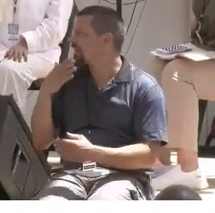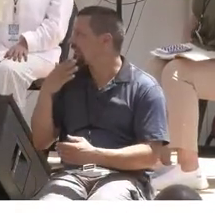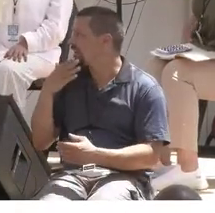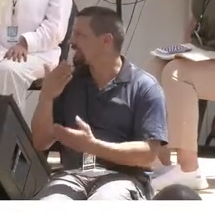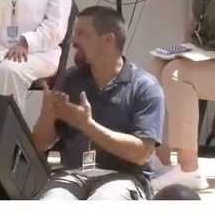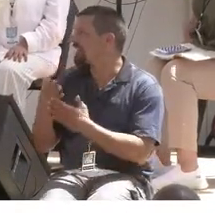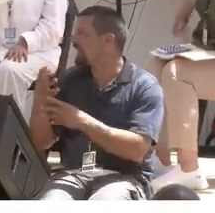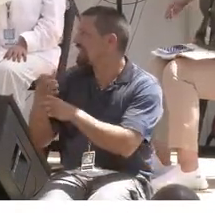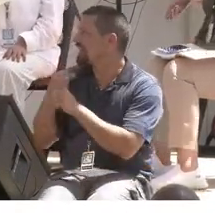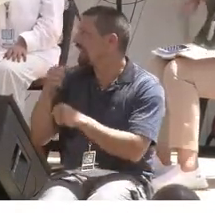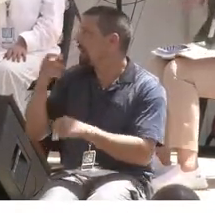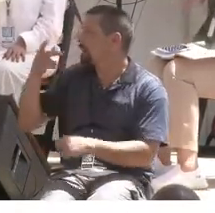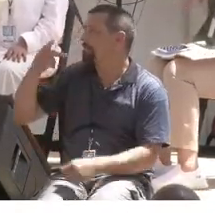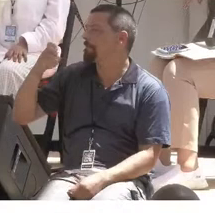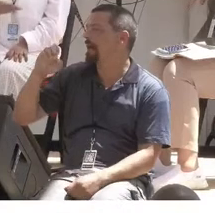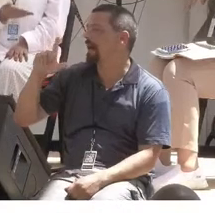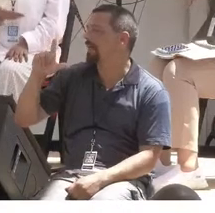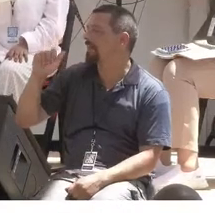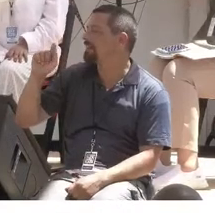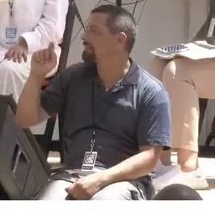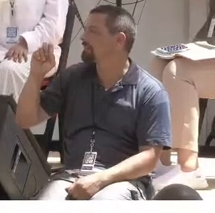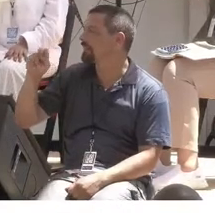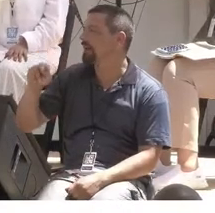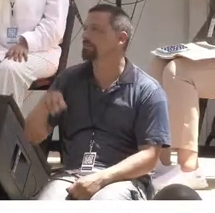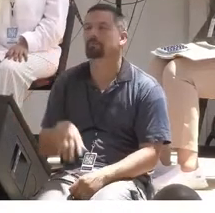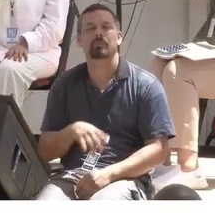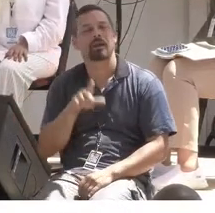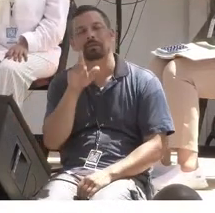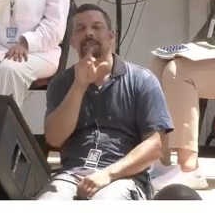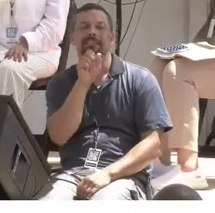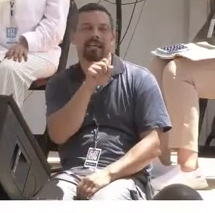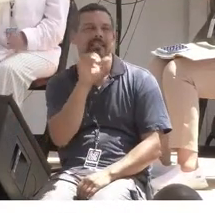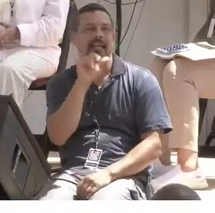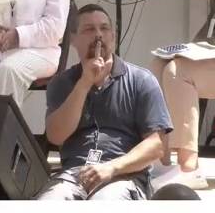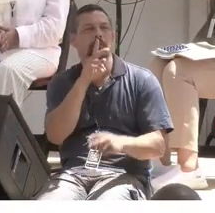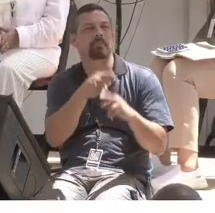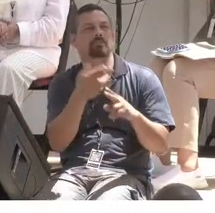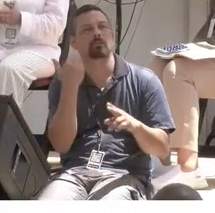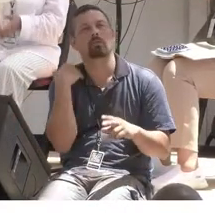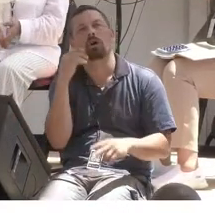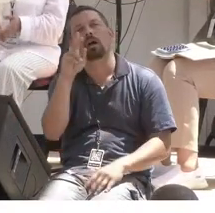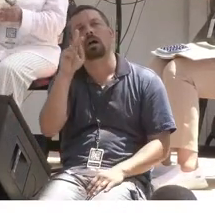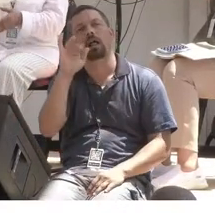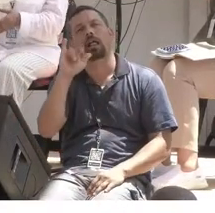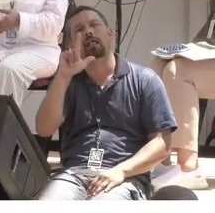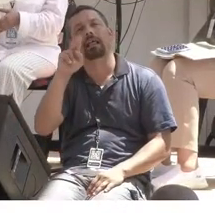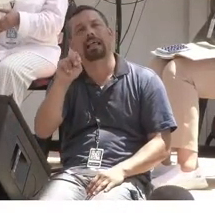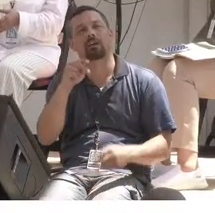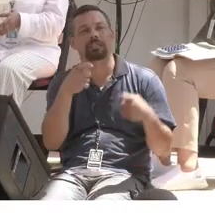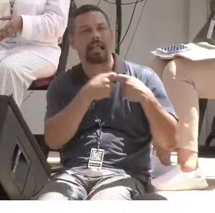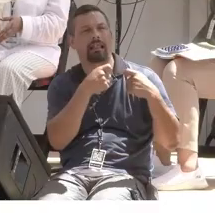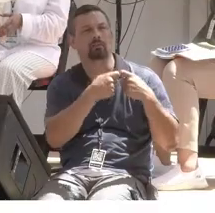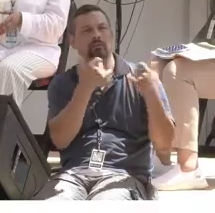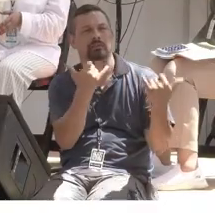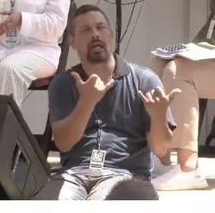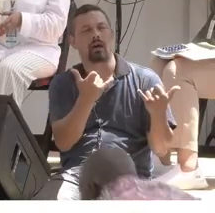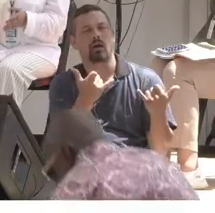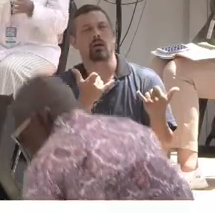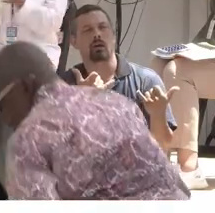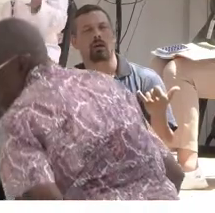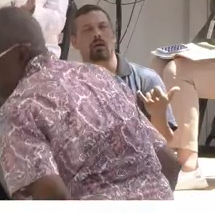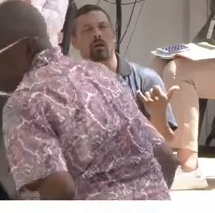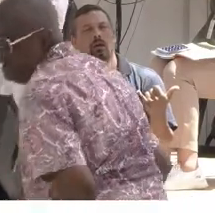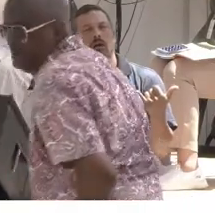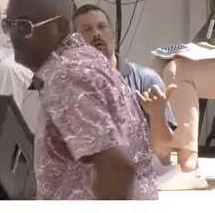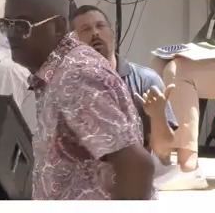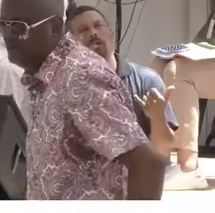Peloton, Sarah. Yes. And as I mentioned before, the kiln, which is an electric kiln. And